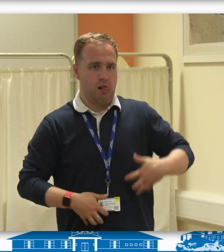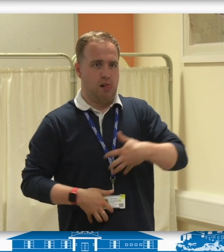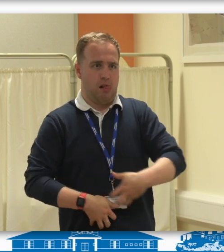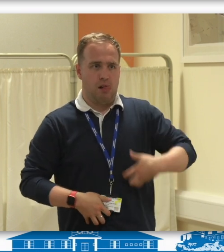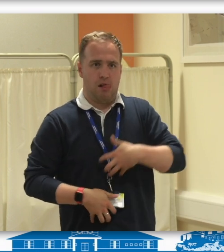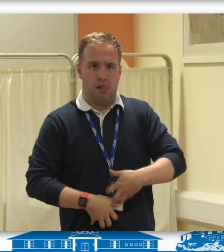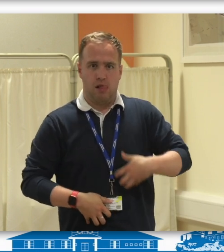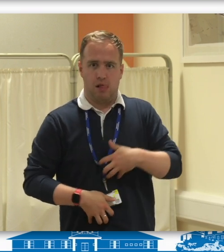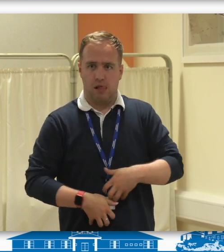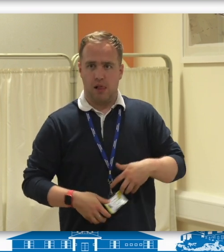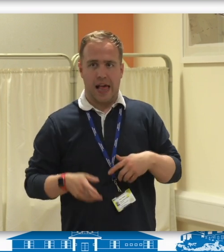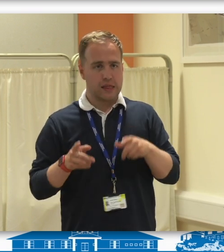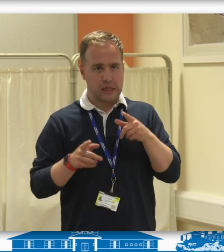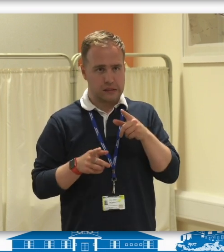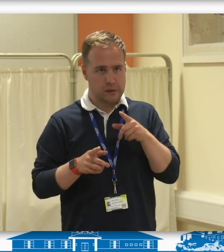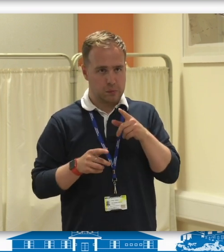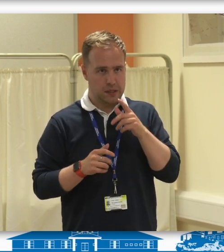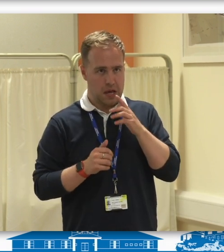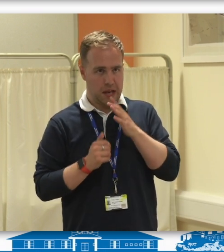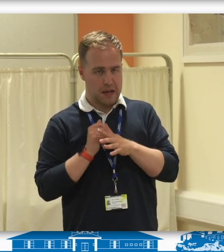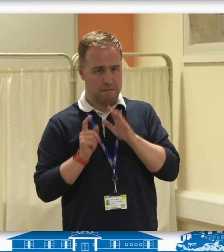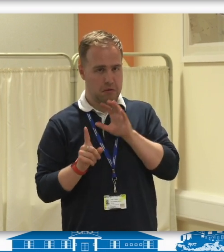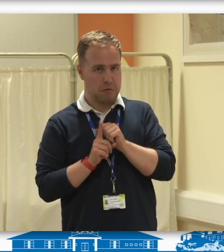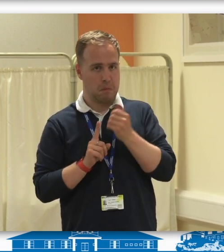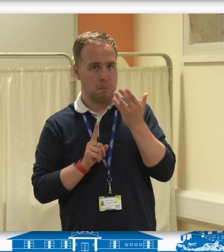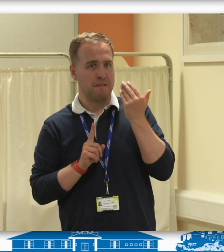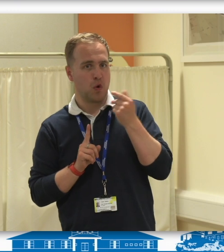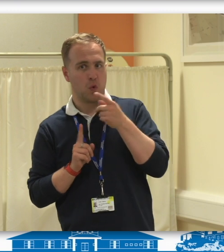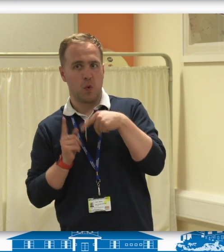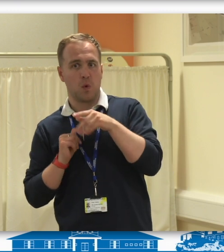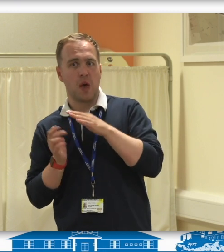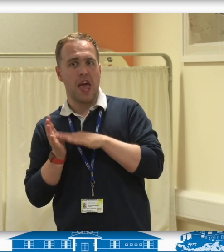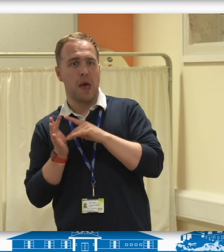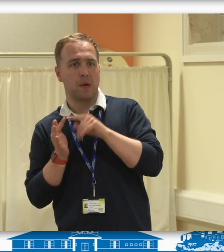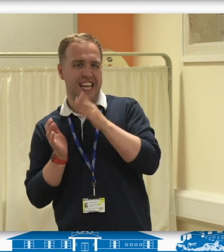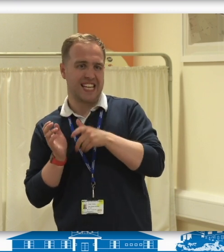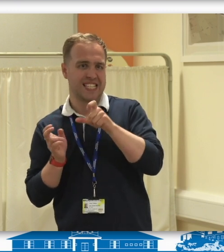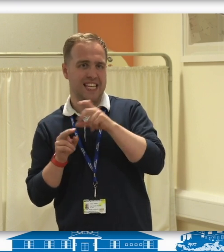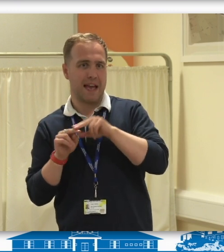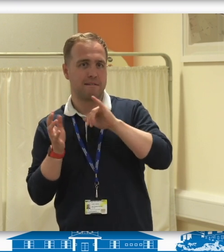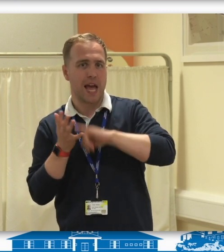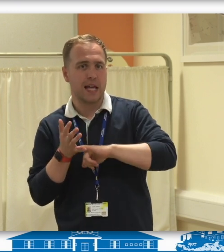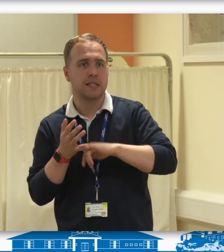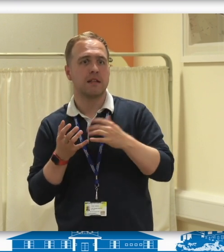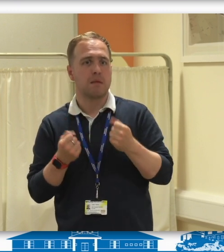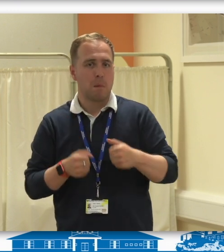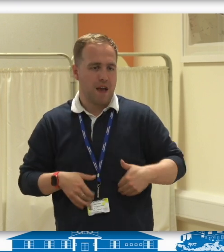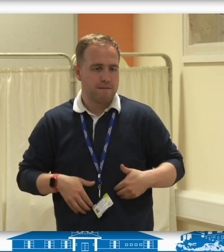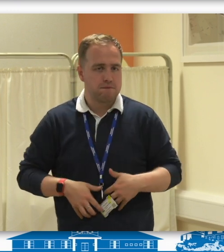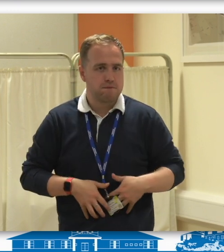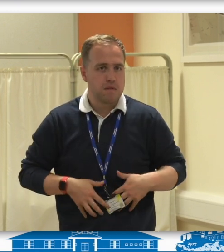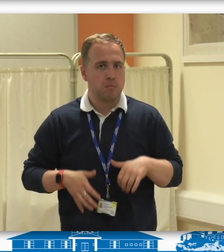that's something that I hadn't come across before particularly. I mean, people with ME/CFS often get